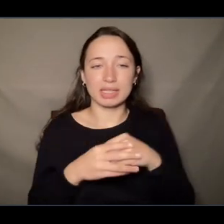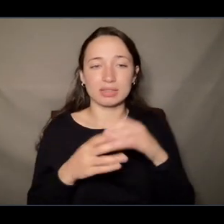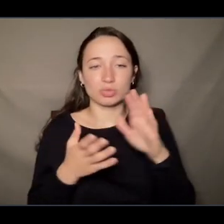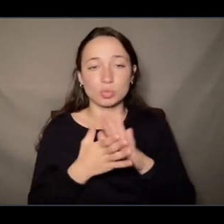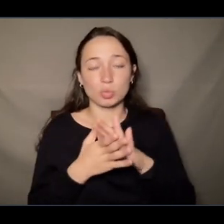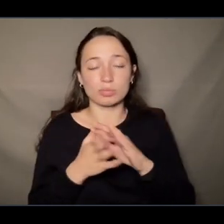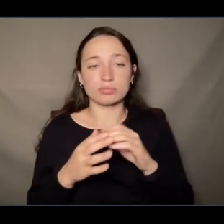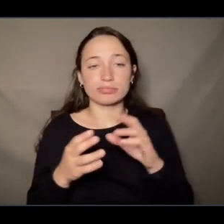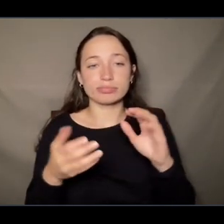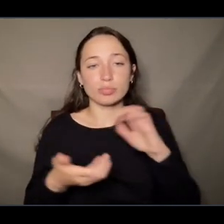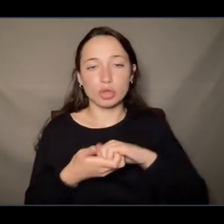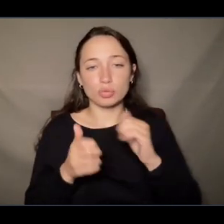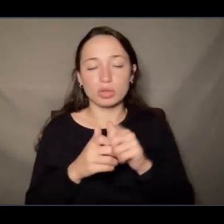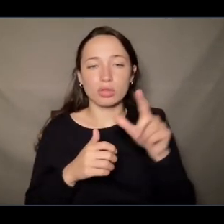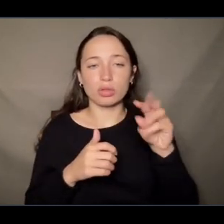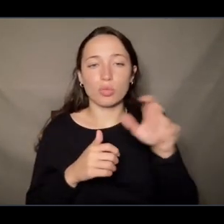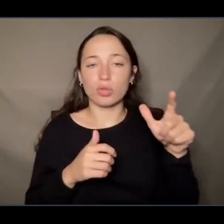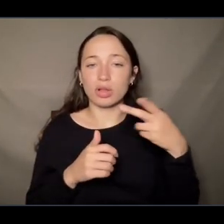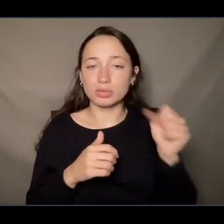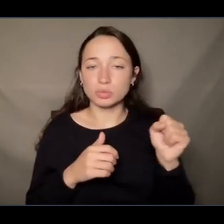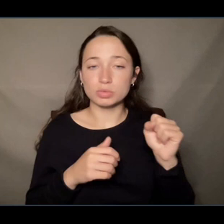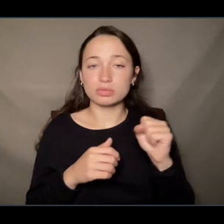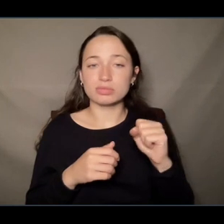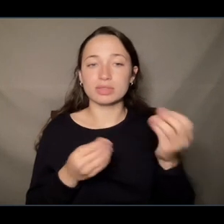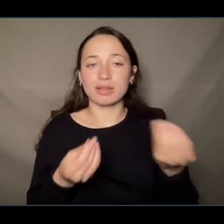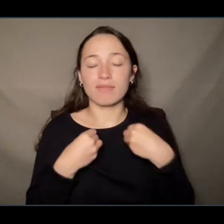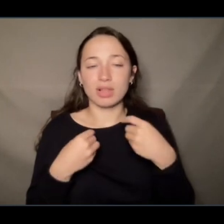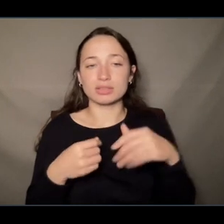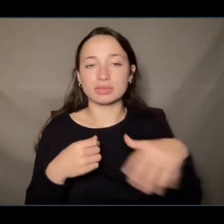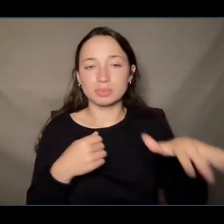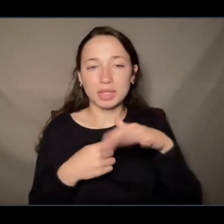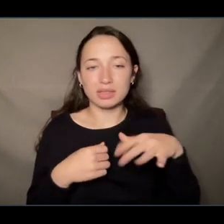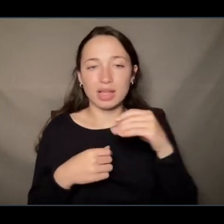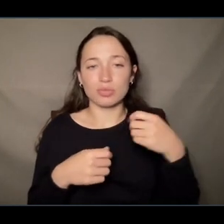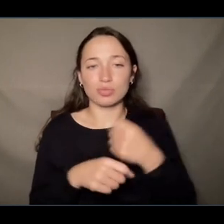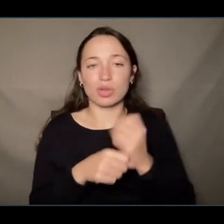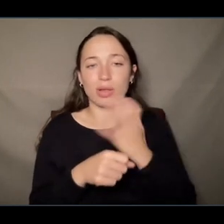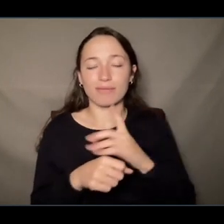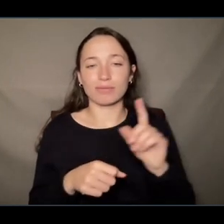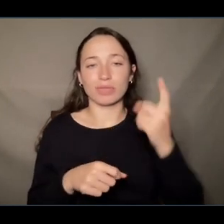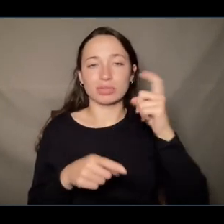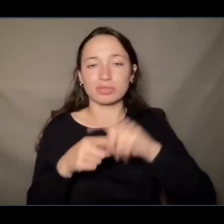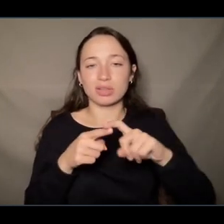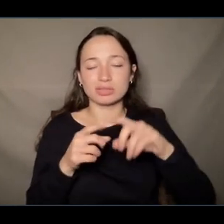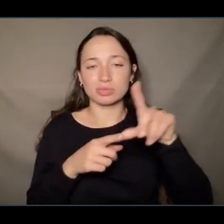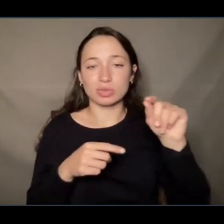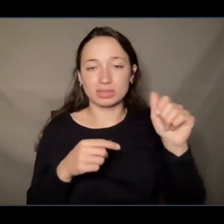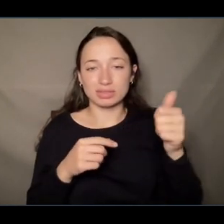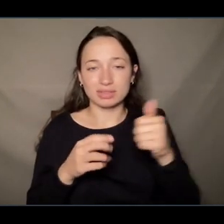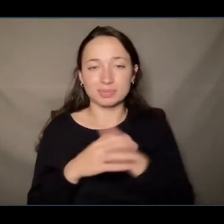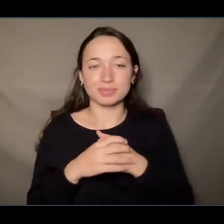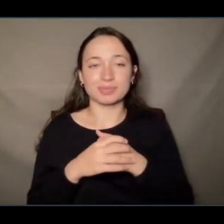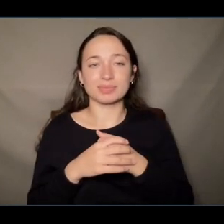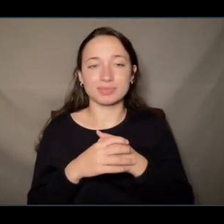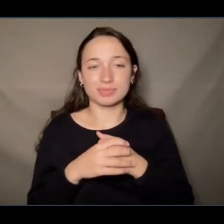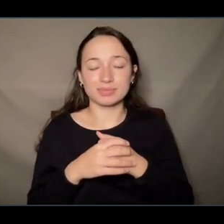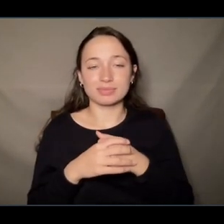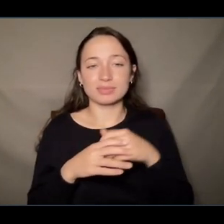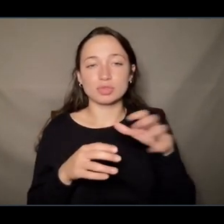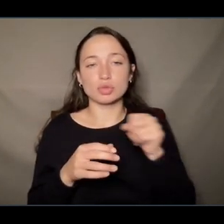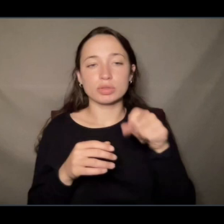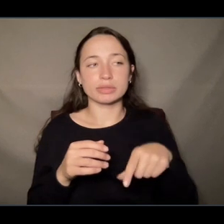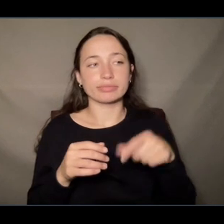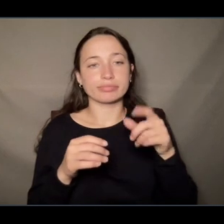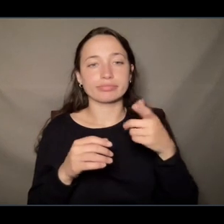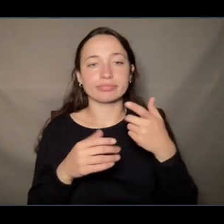school. So we partnered with Lowell High. They gave us a space, and we created our first closet in 2010. Mm-hmm. We